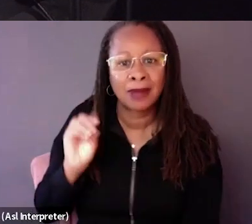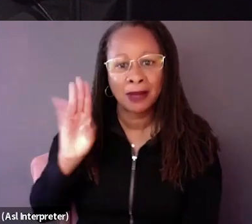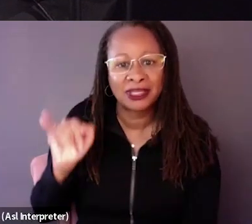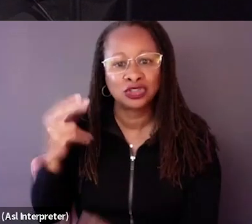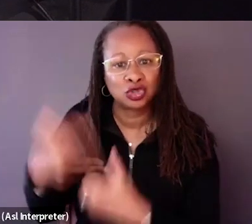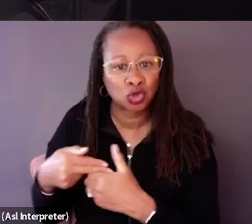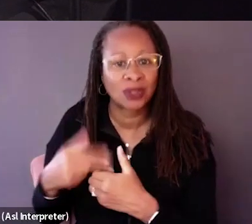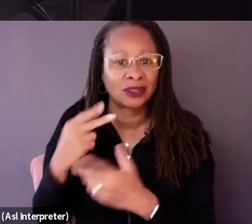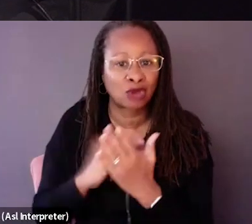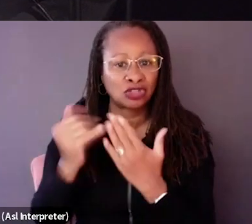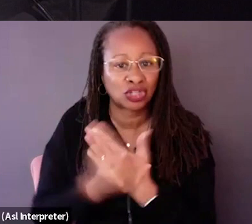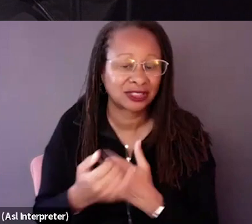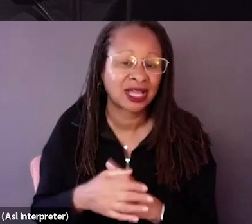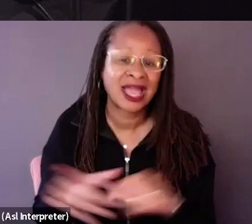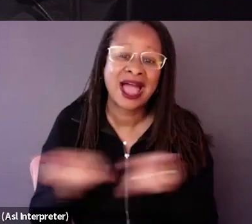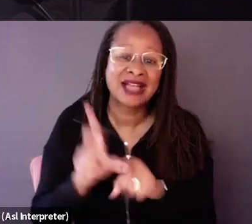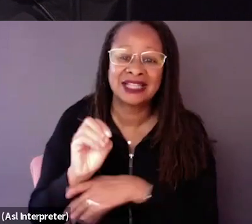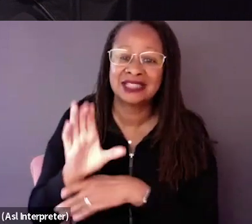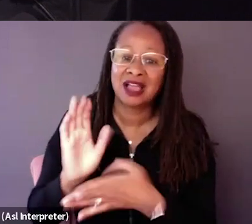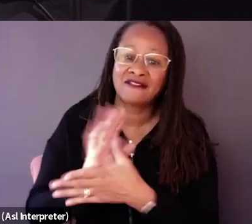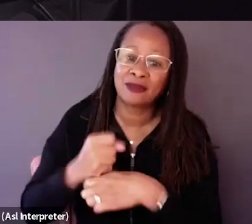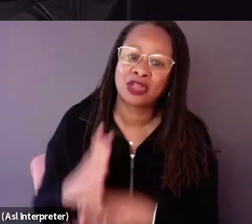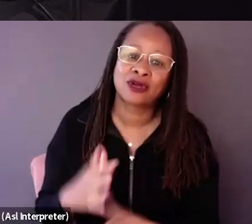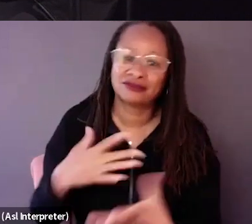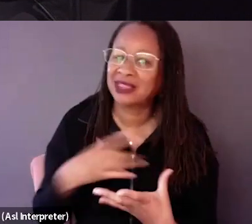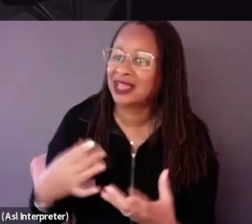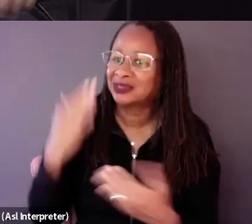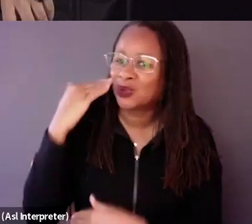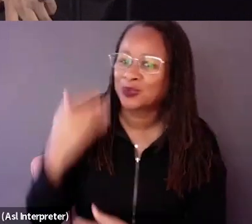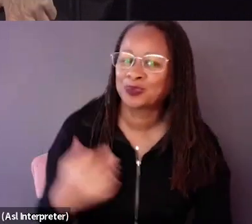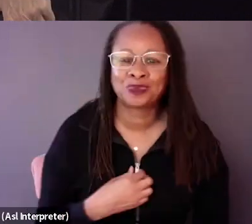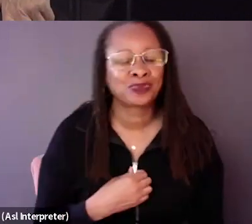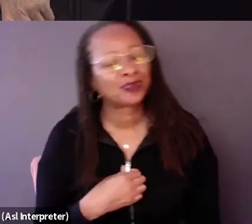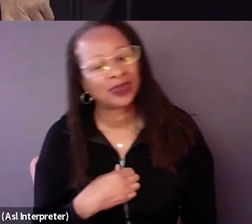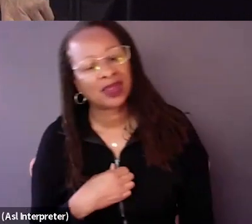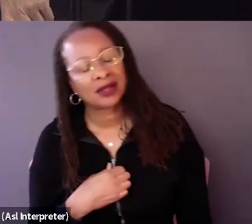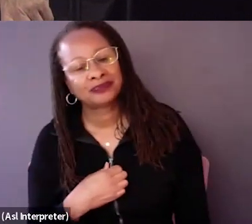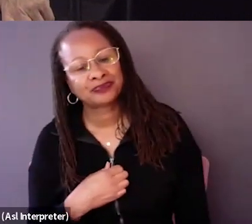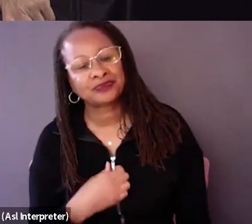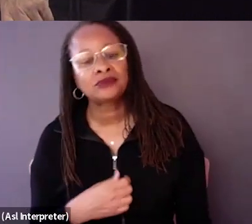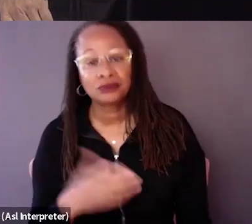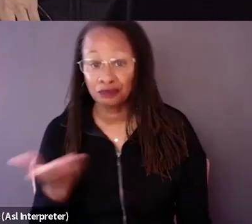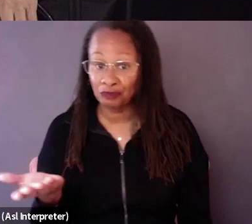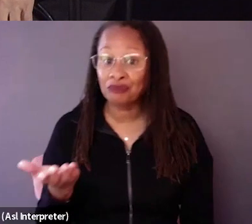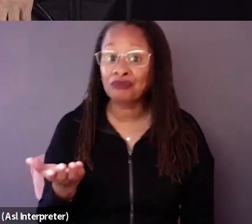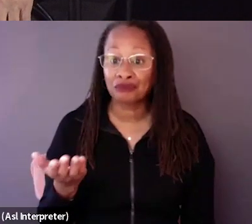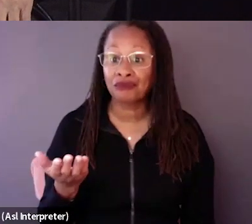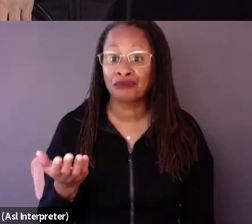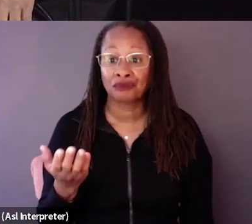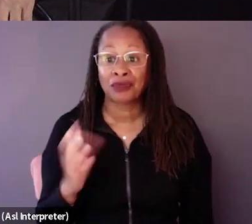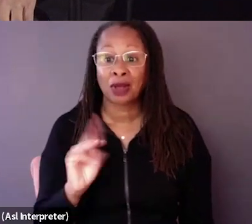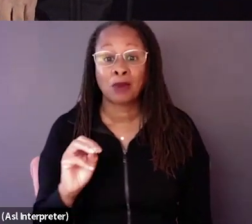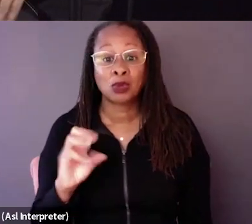600 individuals. No, the problem has to be sorted from the origin, you know. Yeah, because